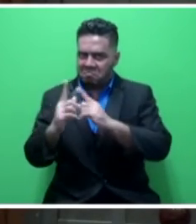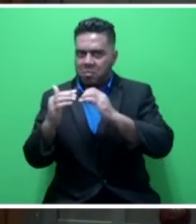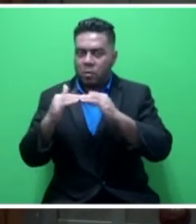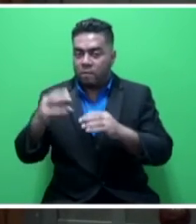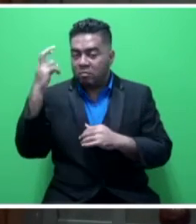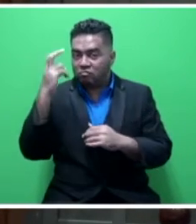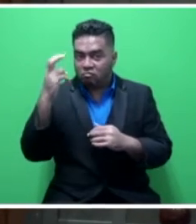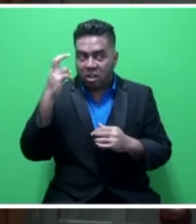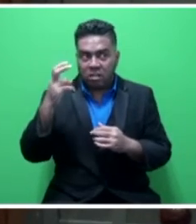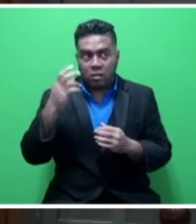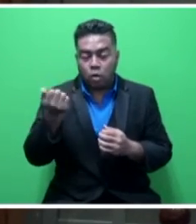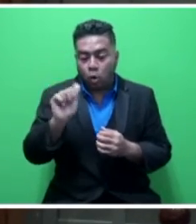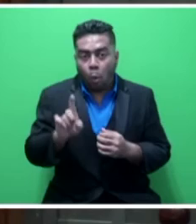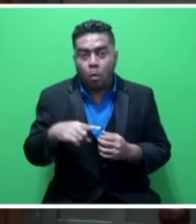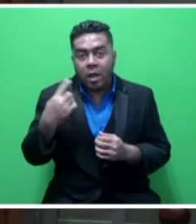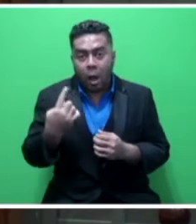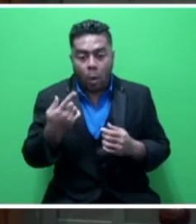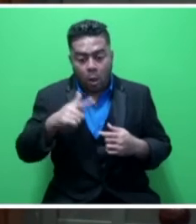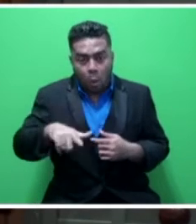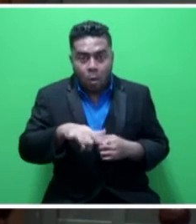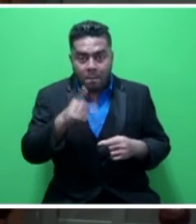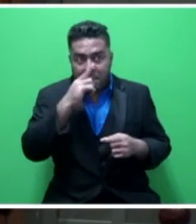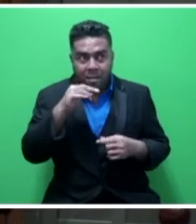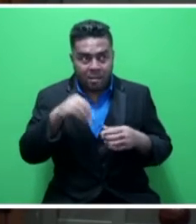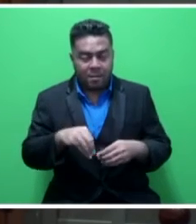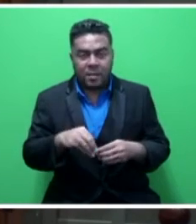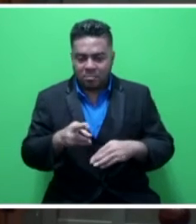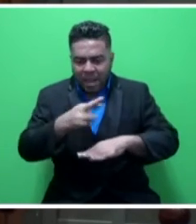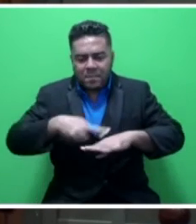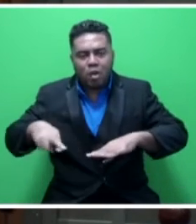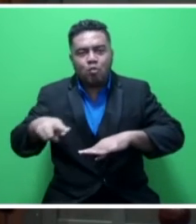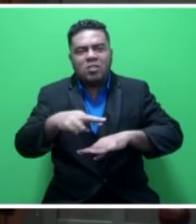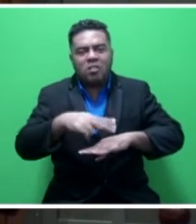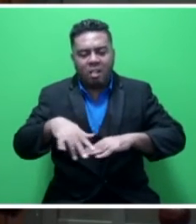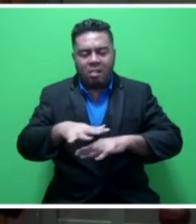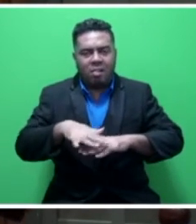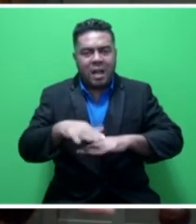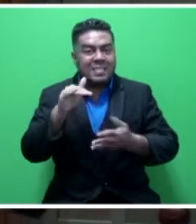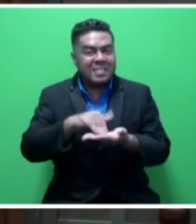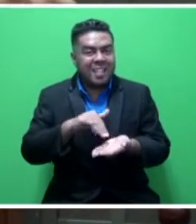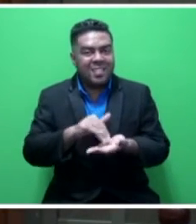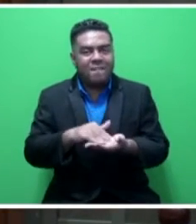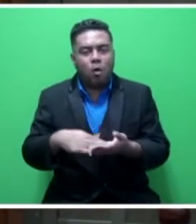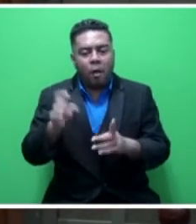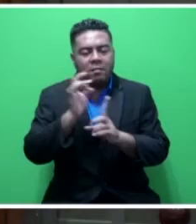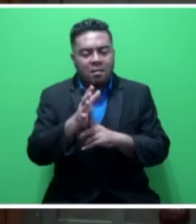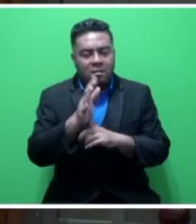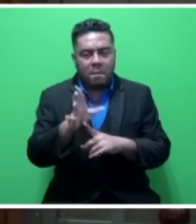train not only our locals here, but we also, it's become a regional center of excellence where we've had people from right across the